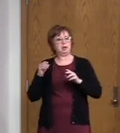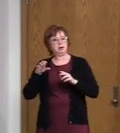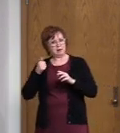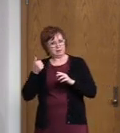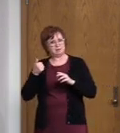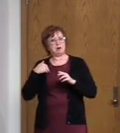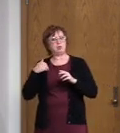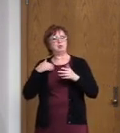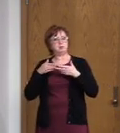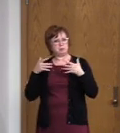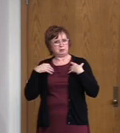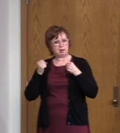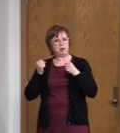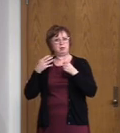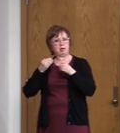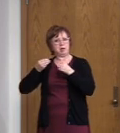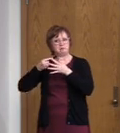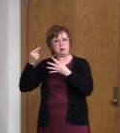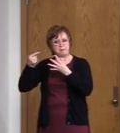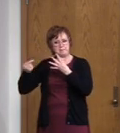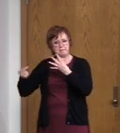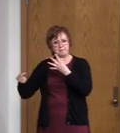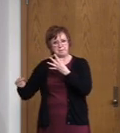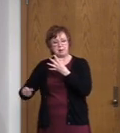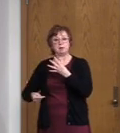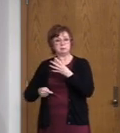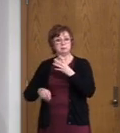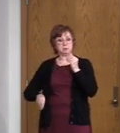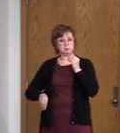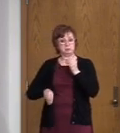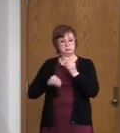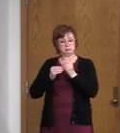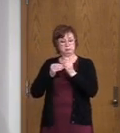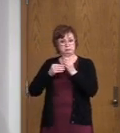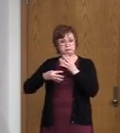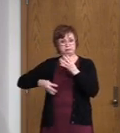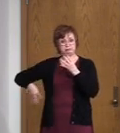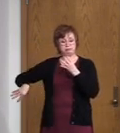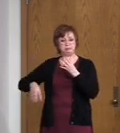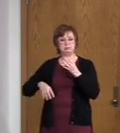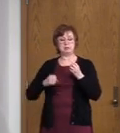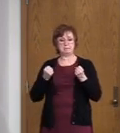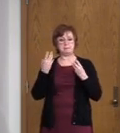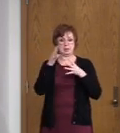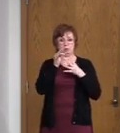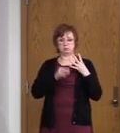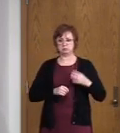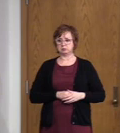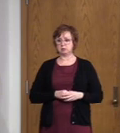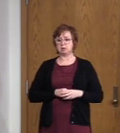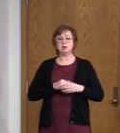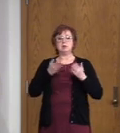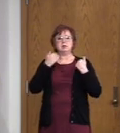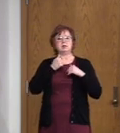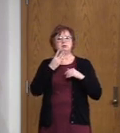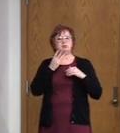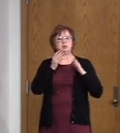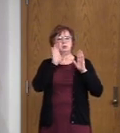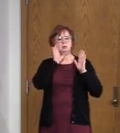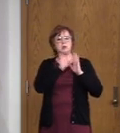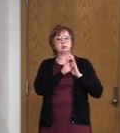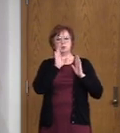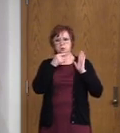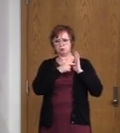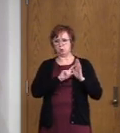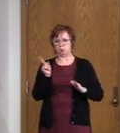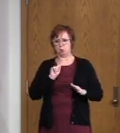So the next 8 slides give you a visual of how well distributed and how broadly distributed the types of clinics are across the province. So this